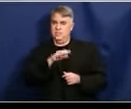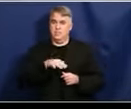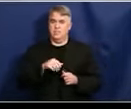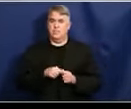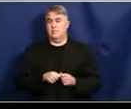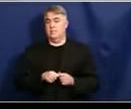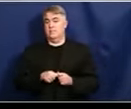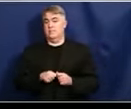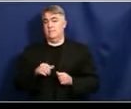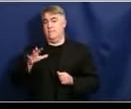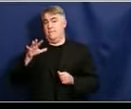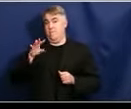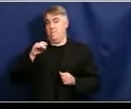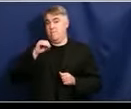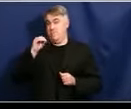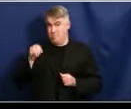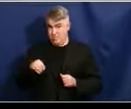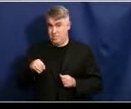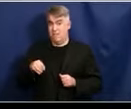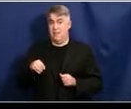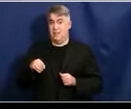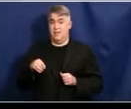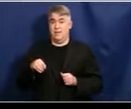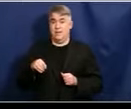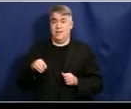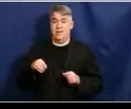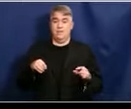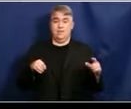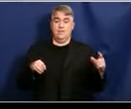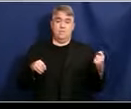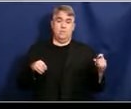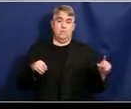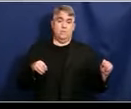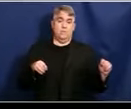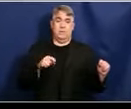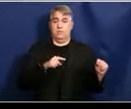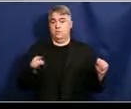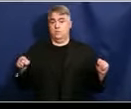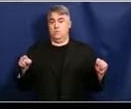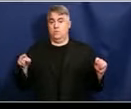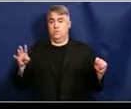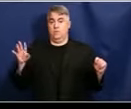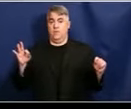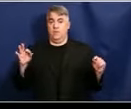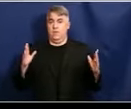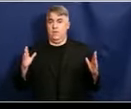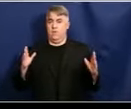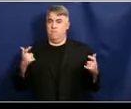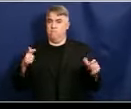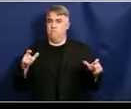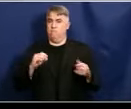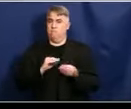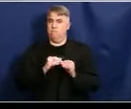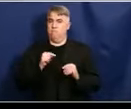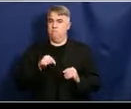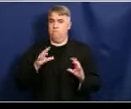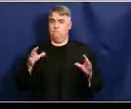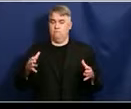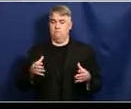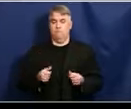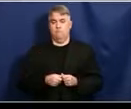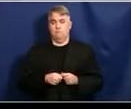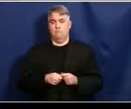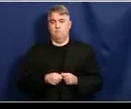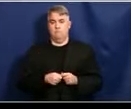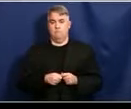54% of the age group from 20 to 49 years of age make up all